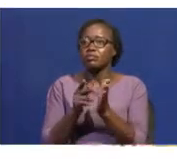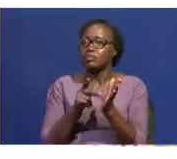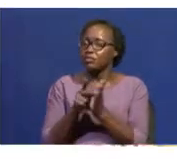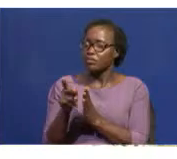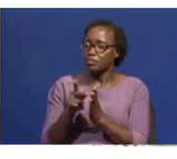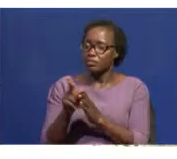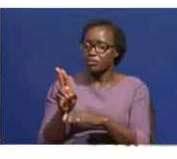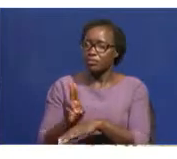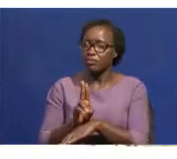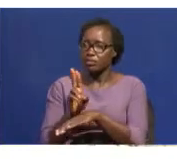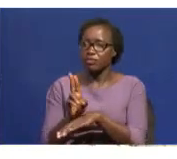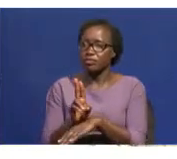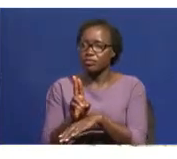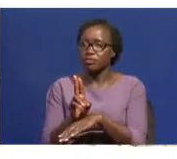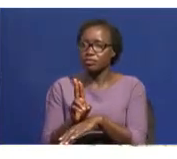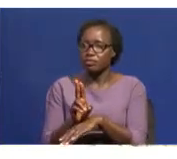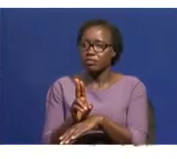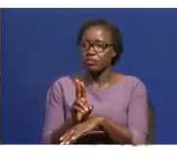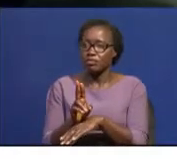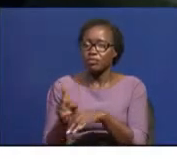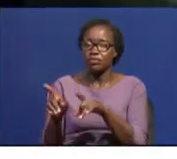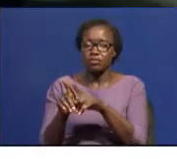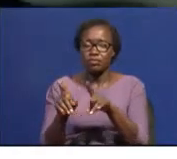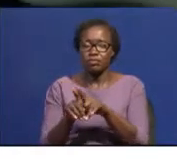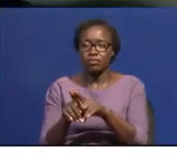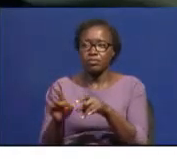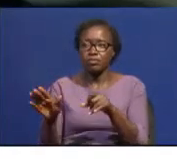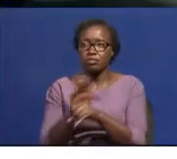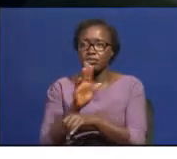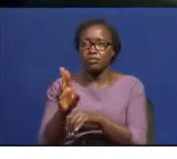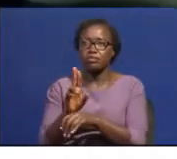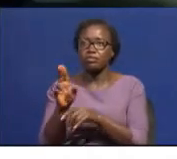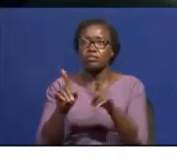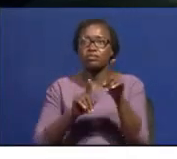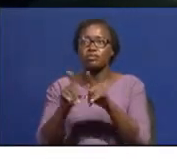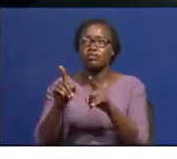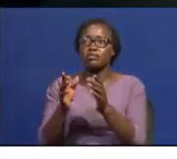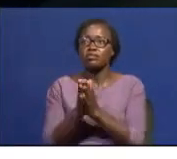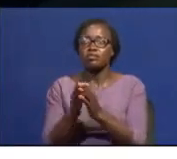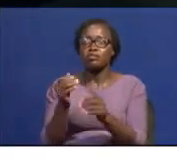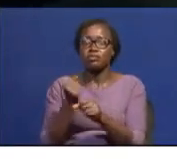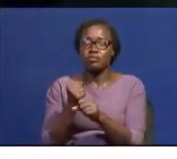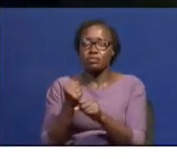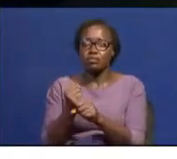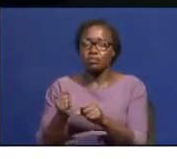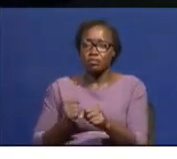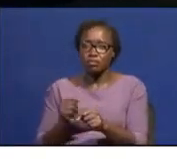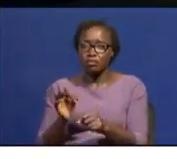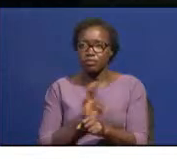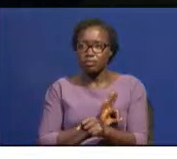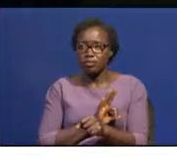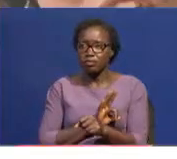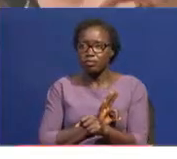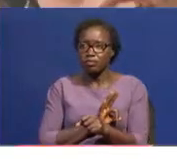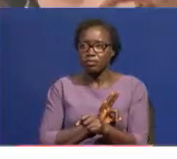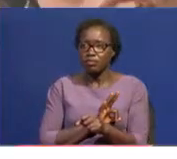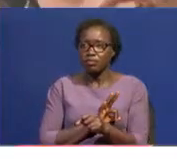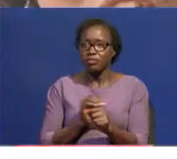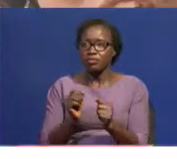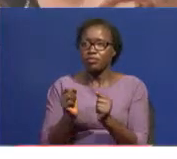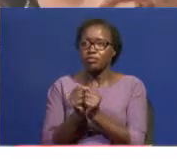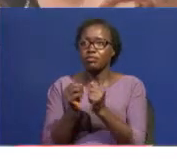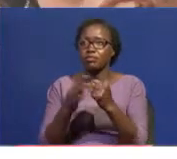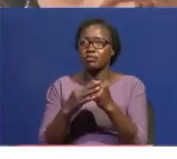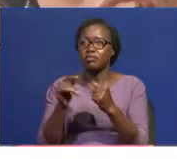expenditure. In addition, the total expenditure on travel by employees working for government agencies totaled